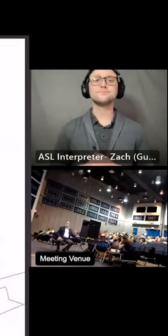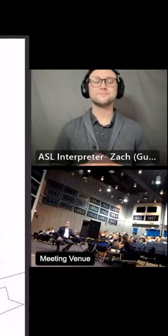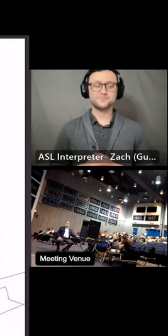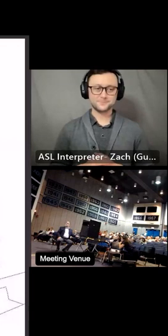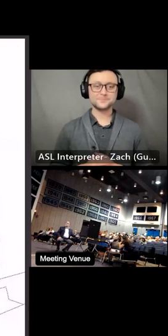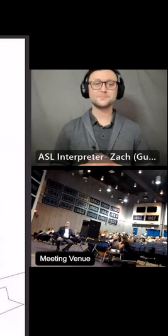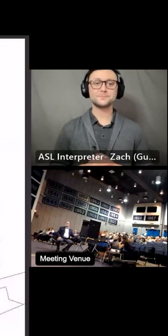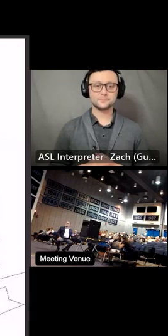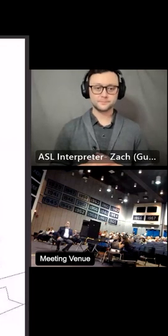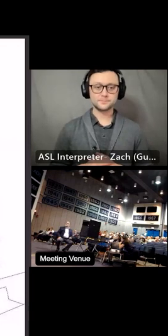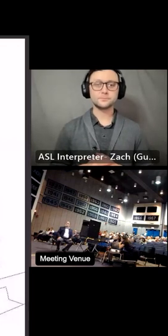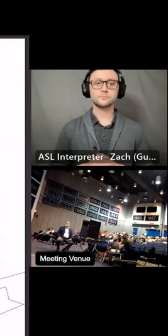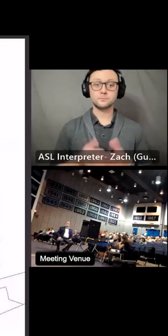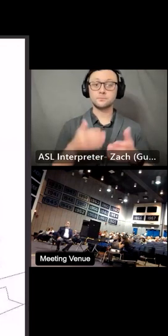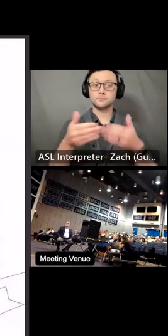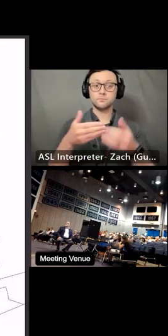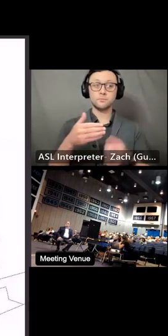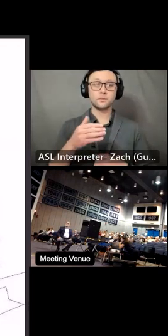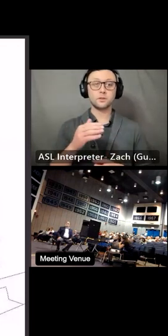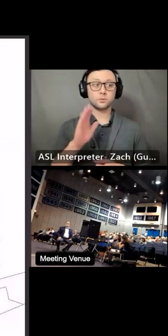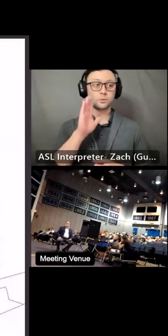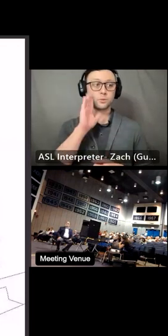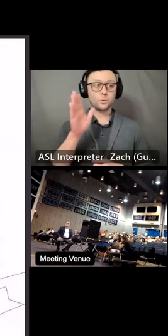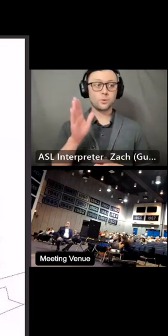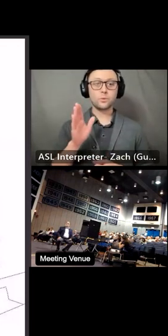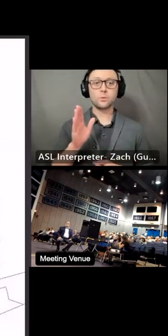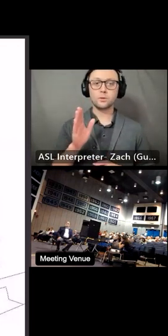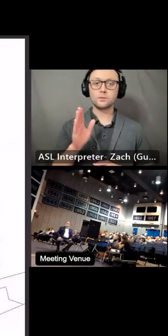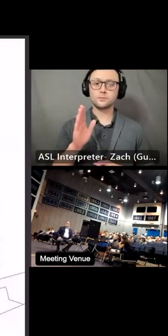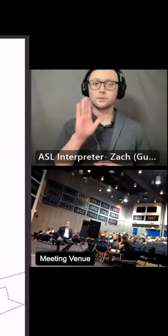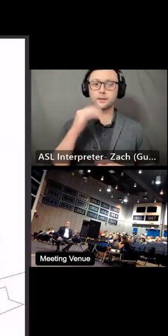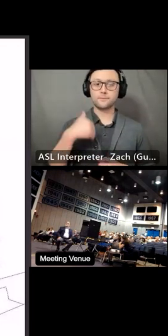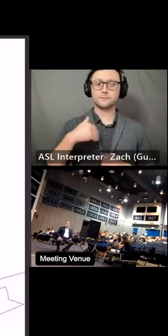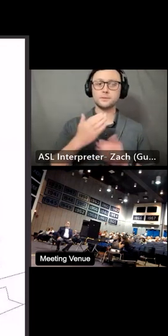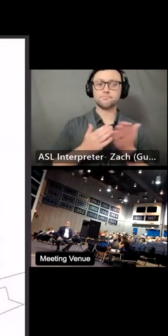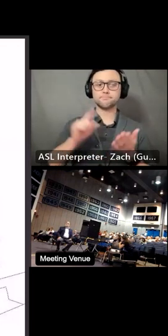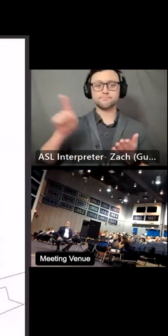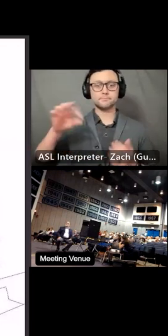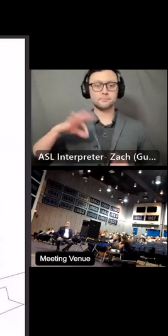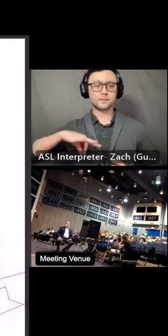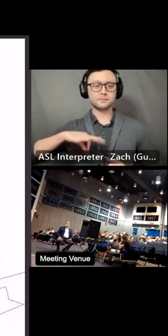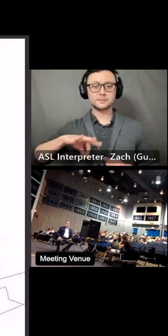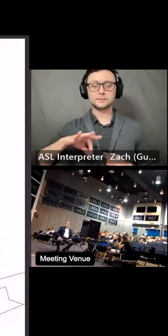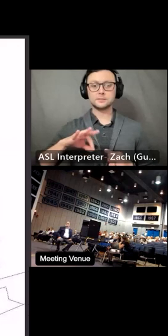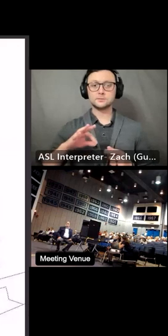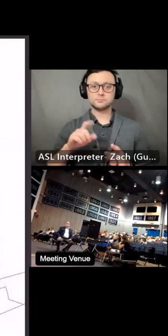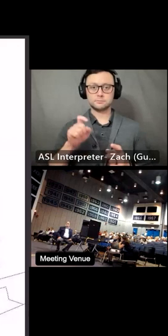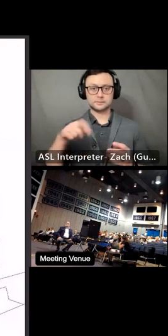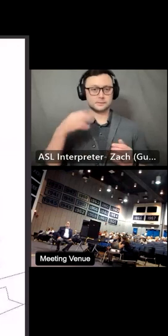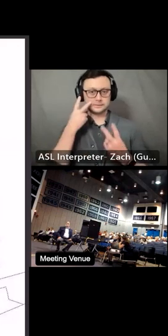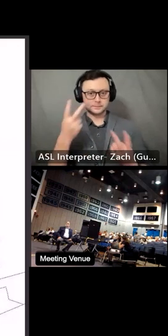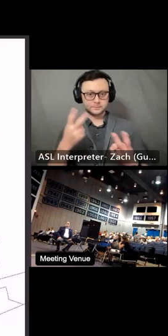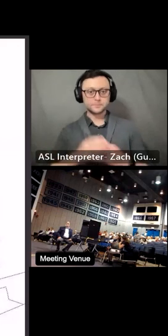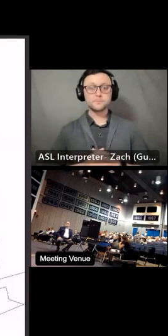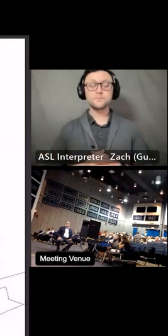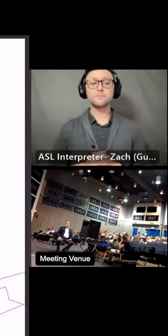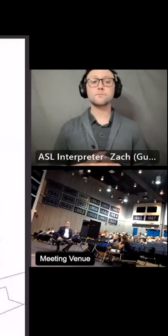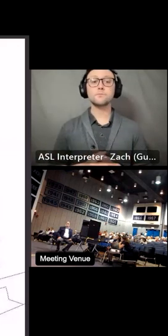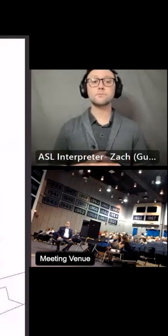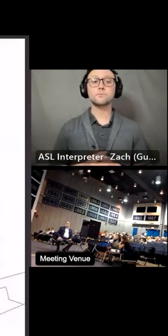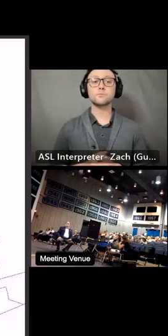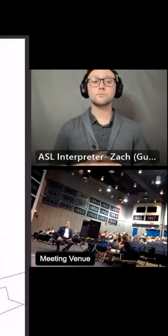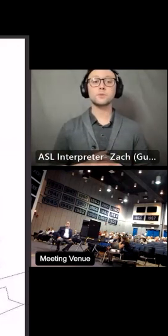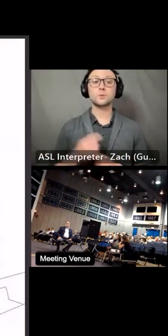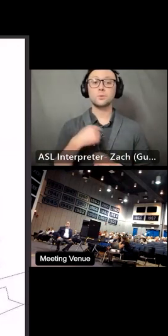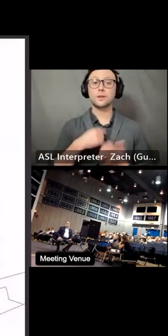However, we're really excited that we have some other benefits that we're able to identify with this approach, this two-level approach, which is that we have